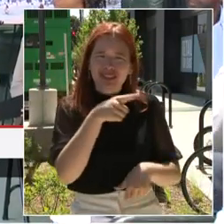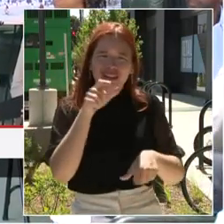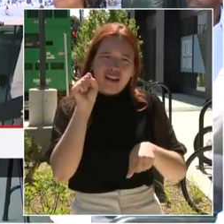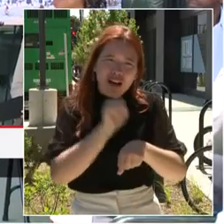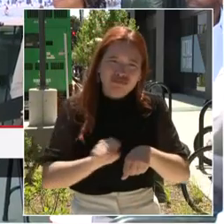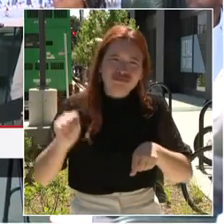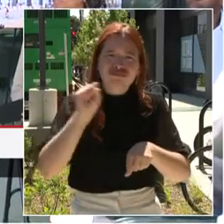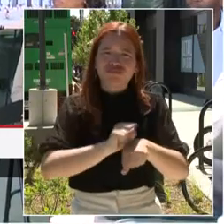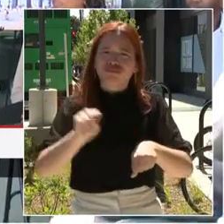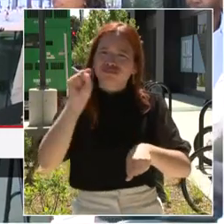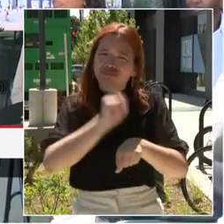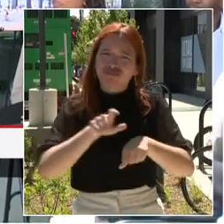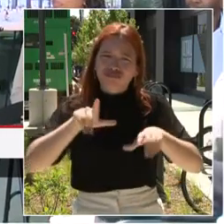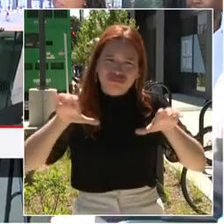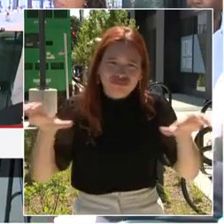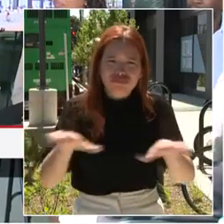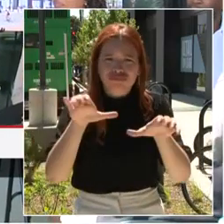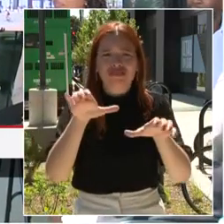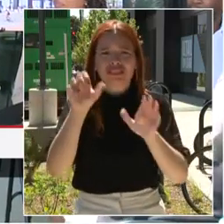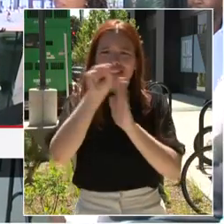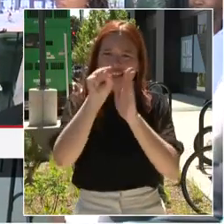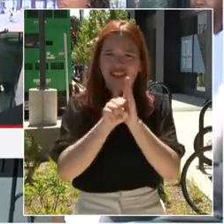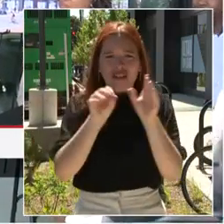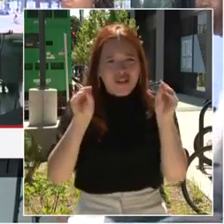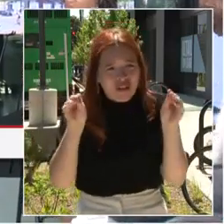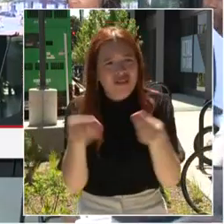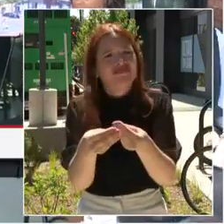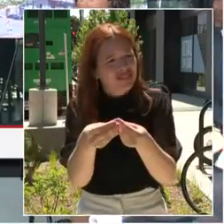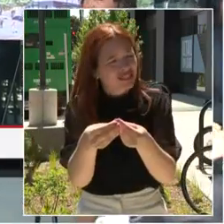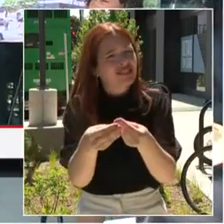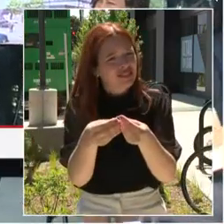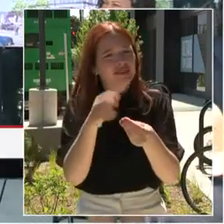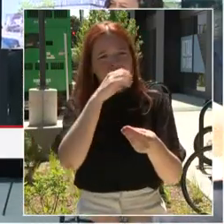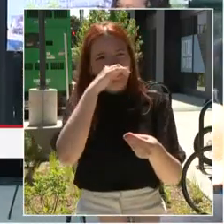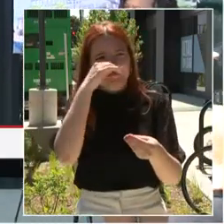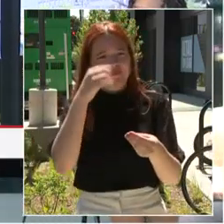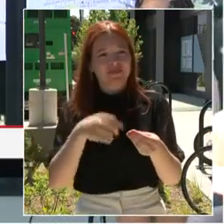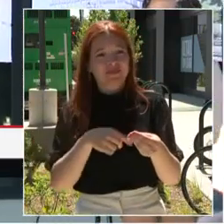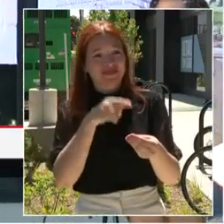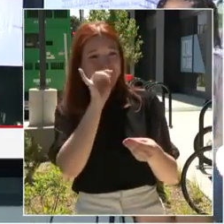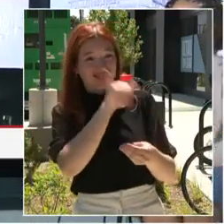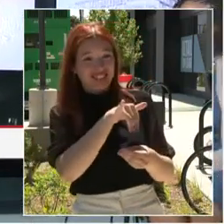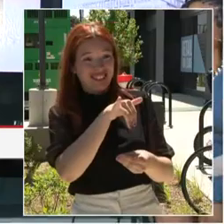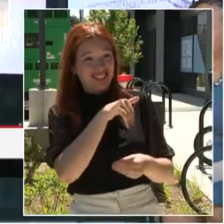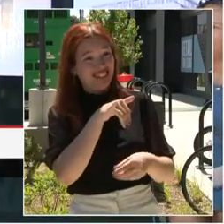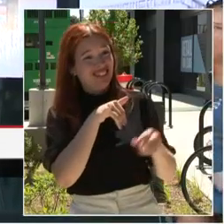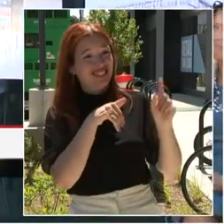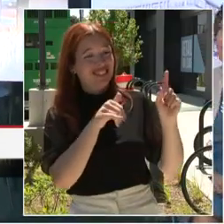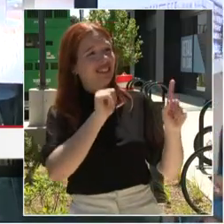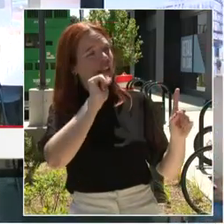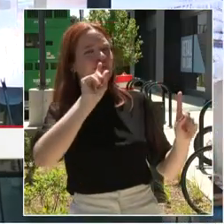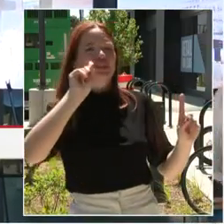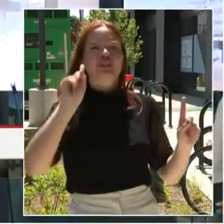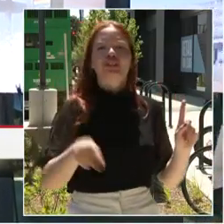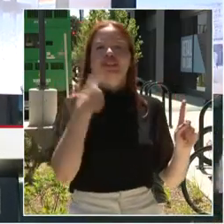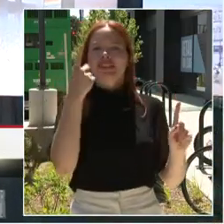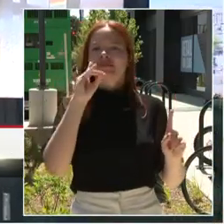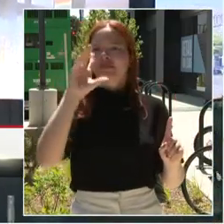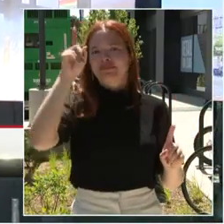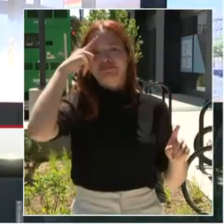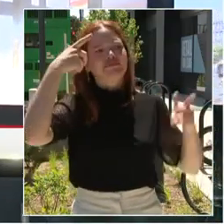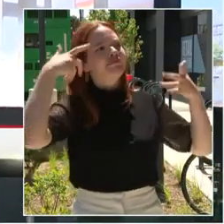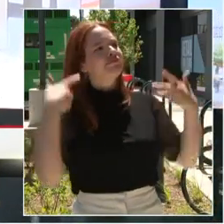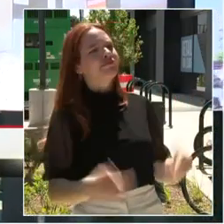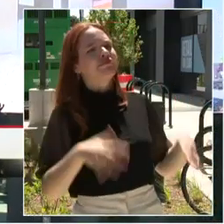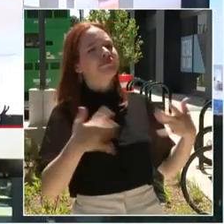And I want to tell you, this is not a government office building. This is a Class A office